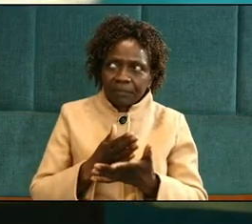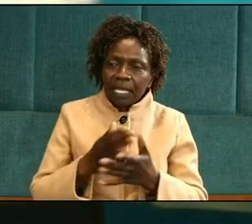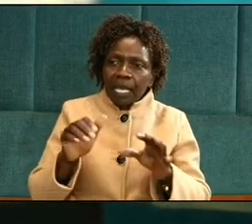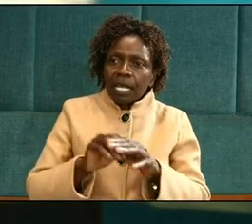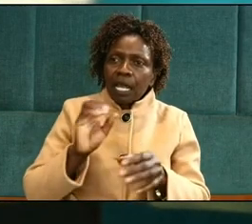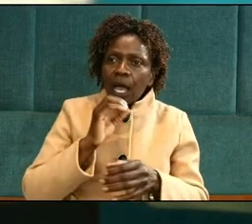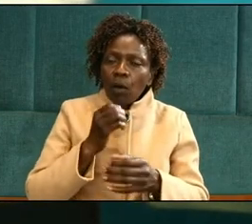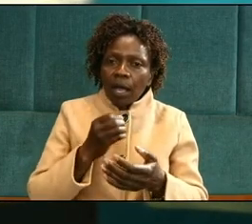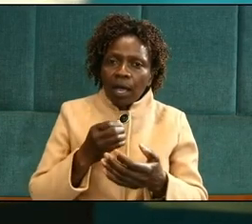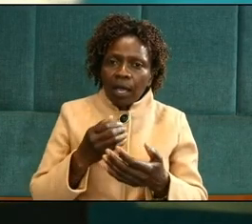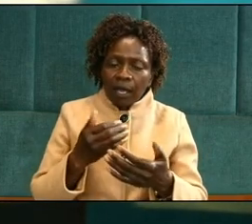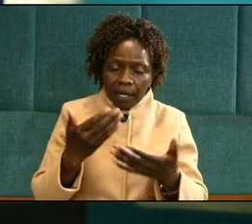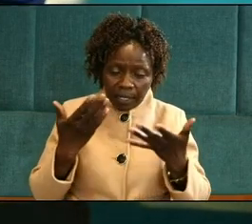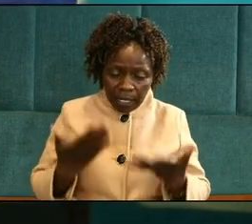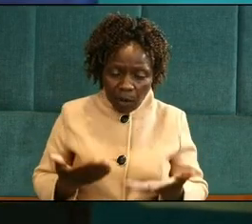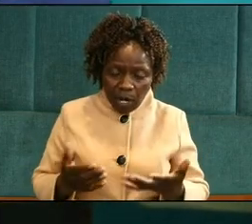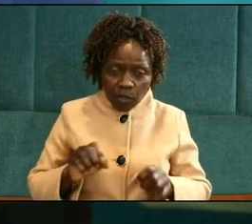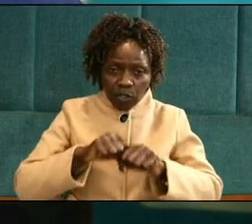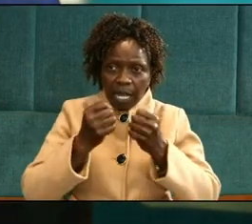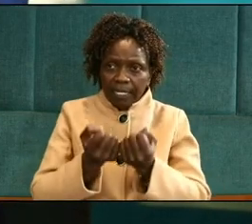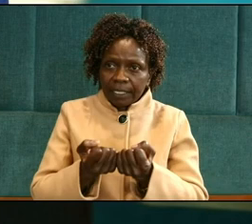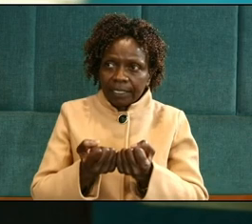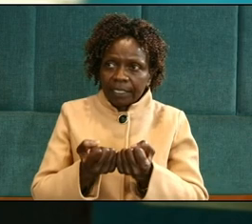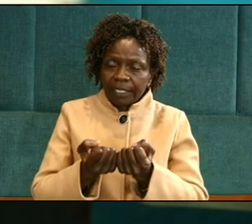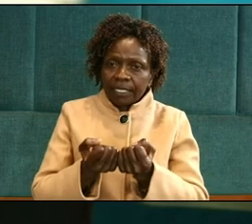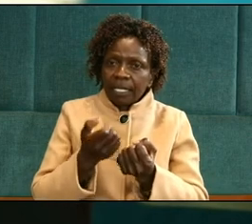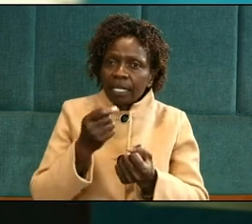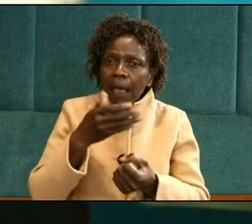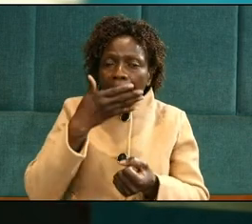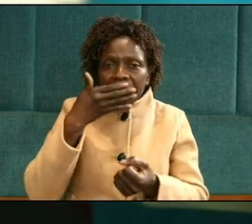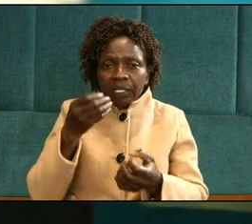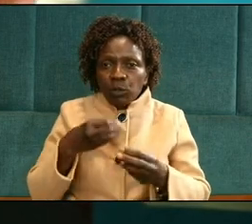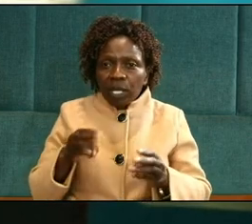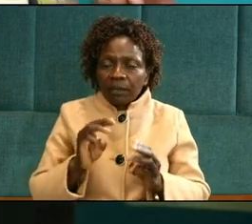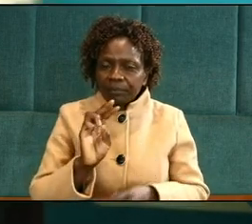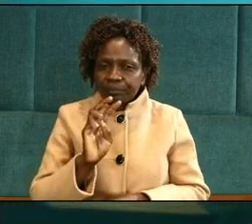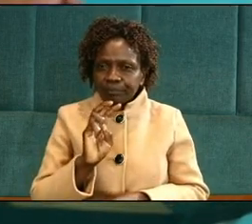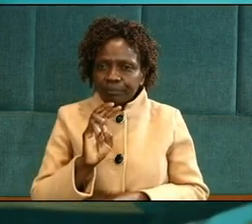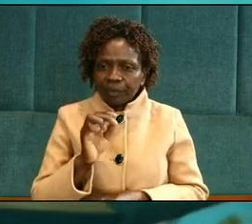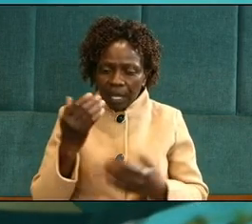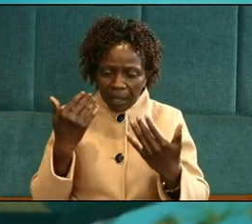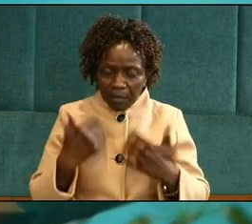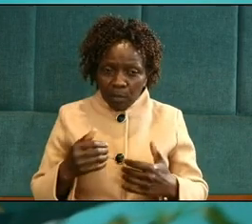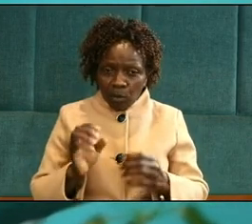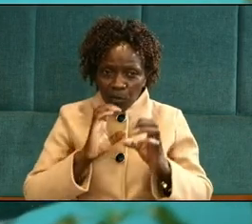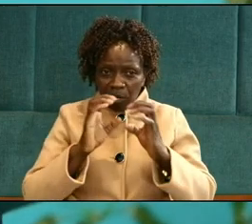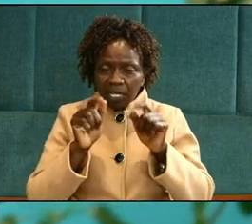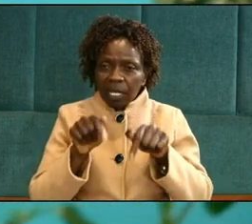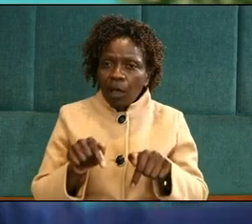in our contemporary society, the best way that I have seen people communicating right